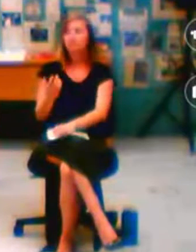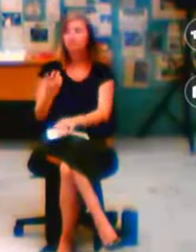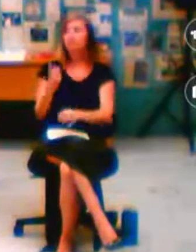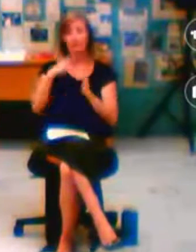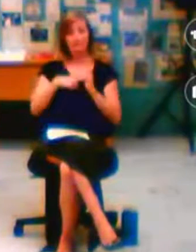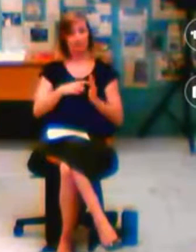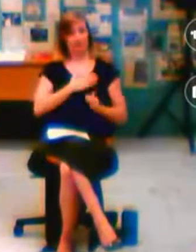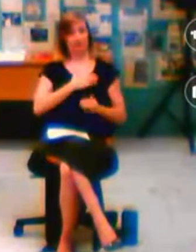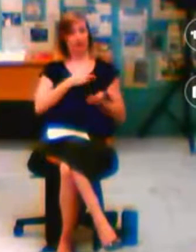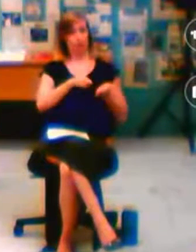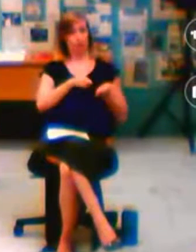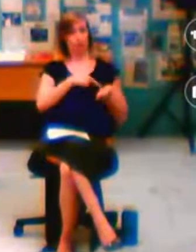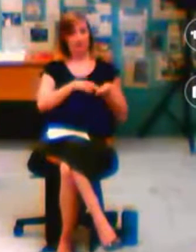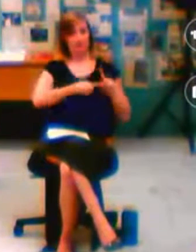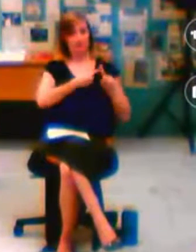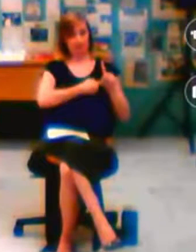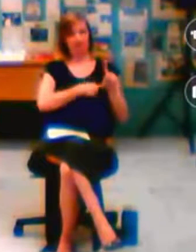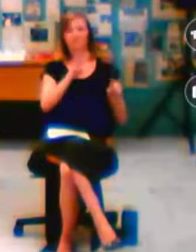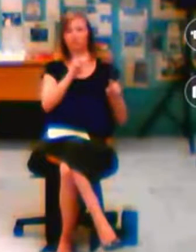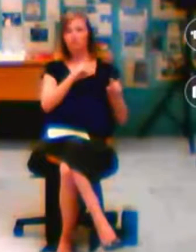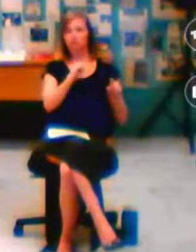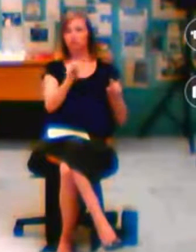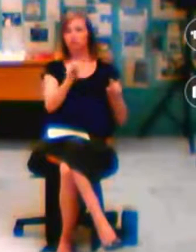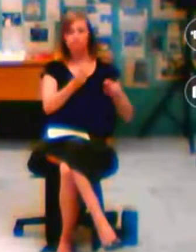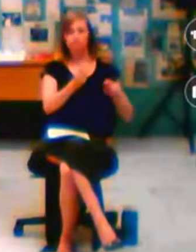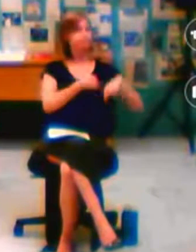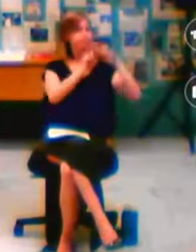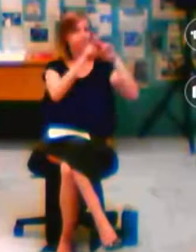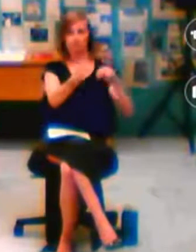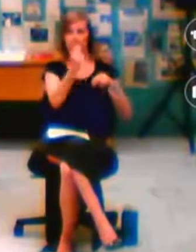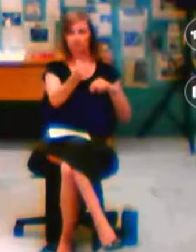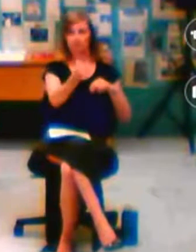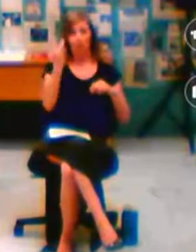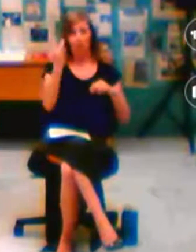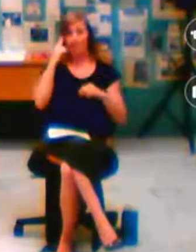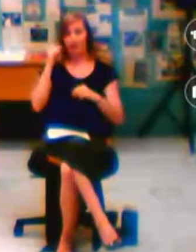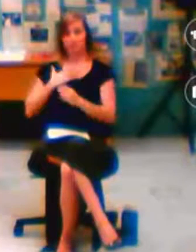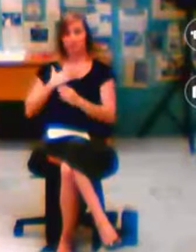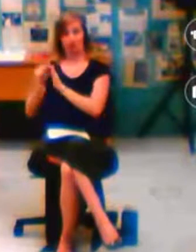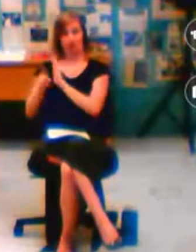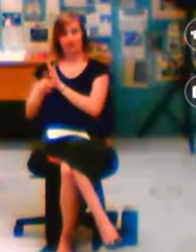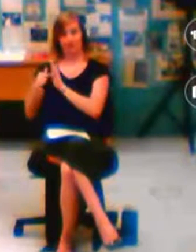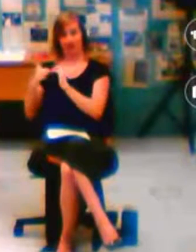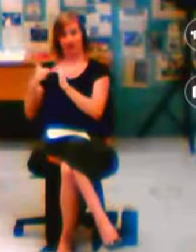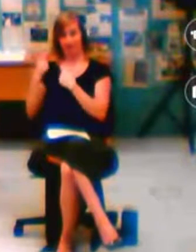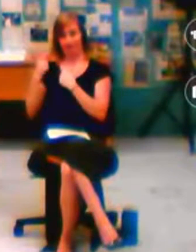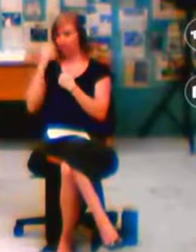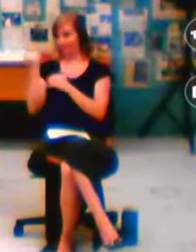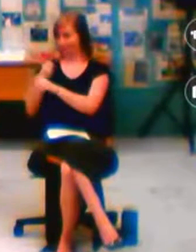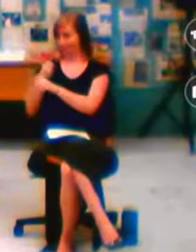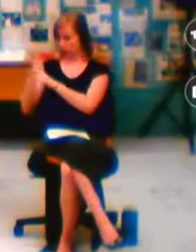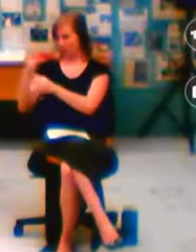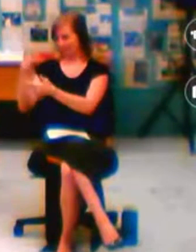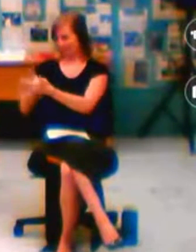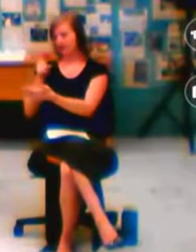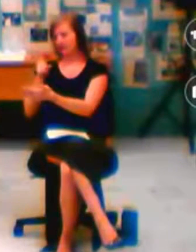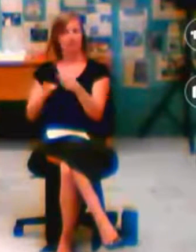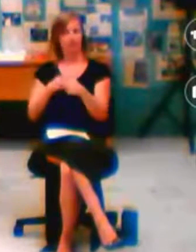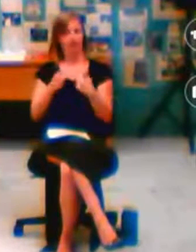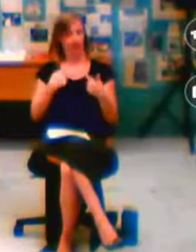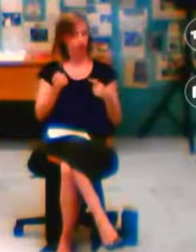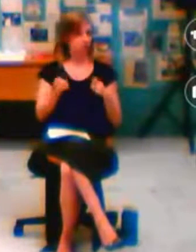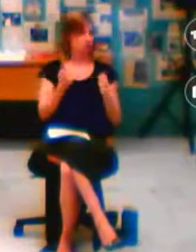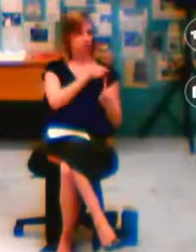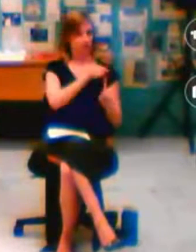worse since Obamacare passed in the insurance world. Okay? In some sense, that's a problem. Some people are better off. Most people are not.